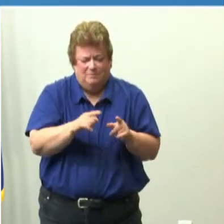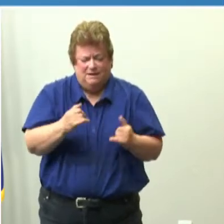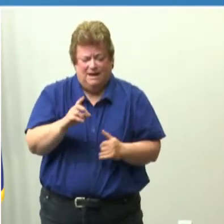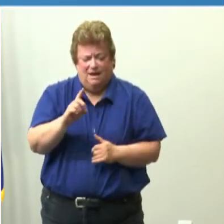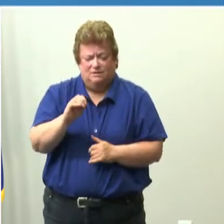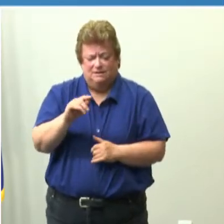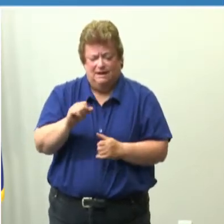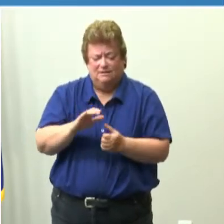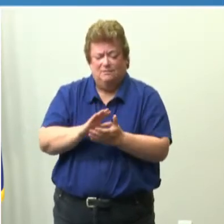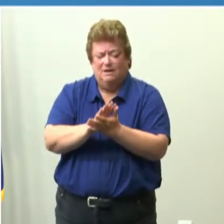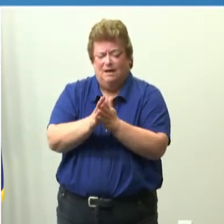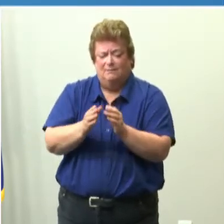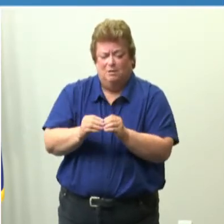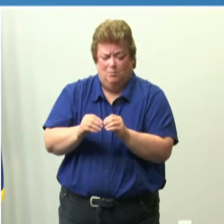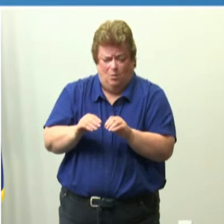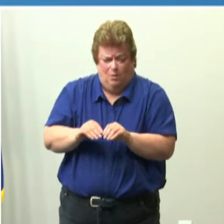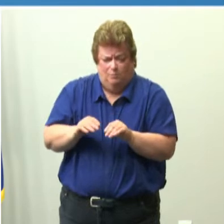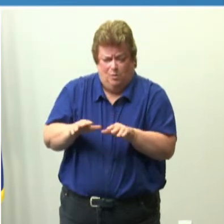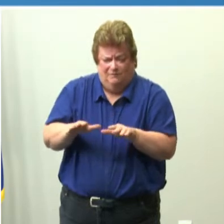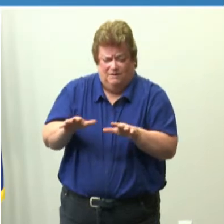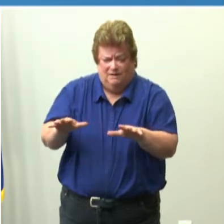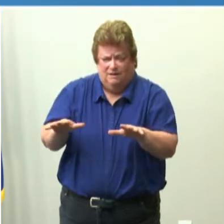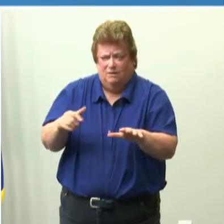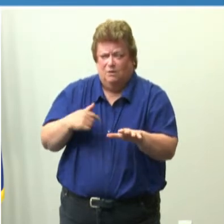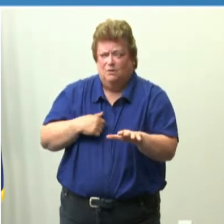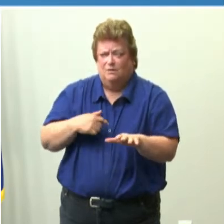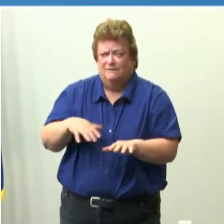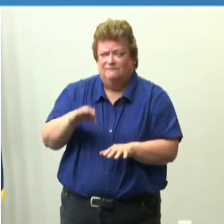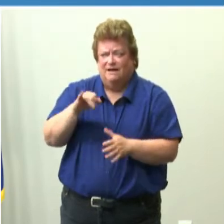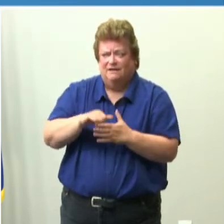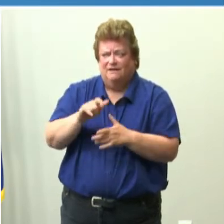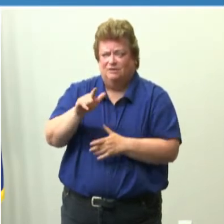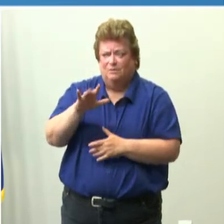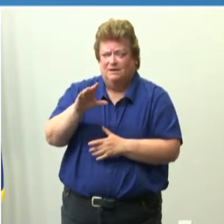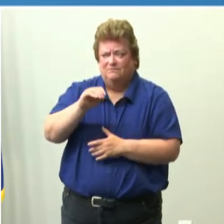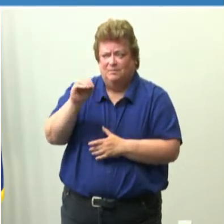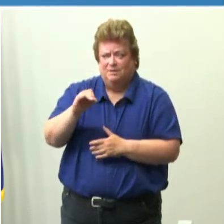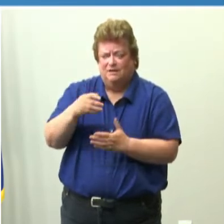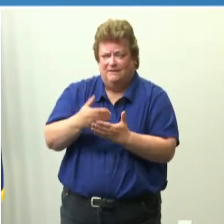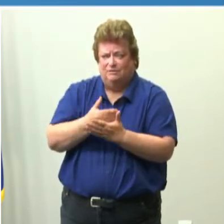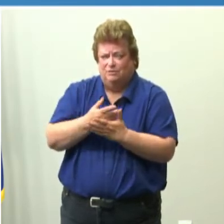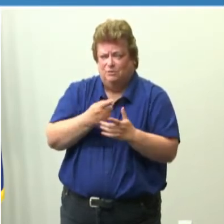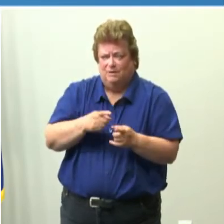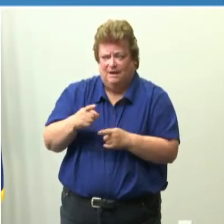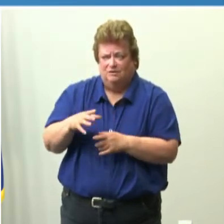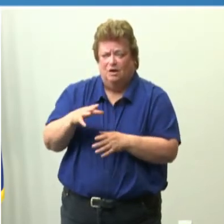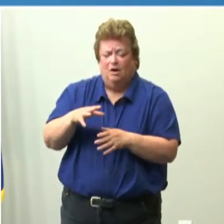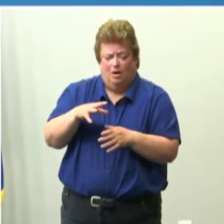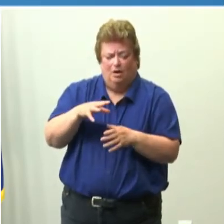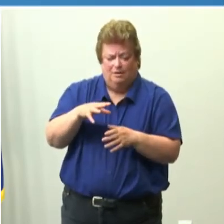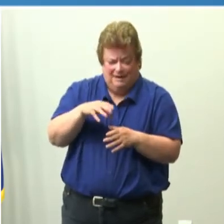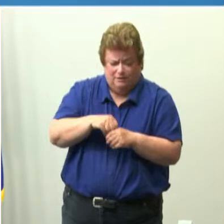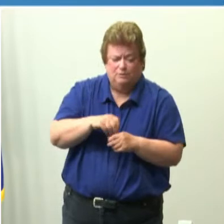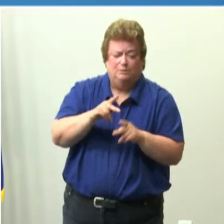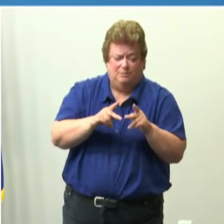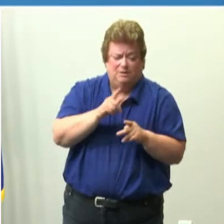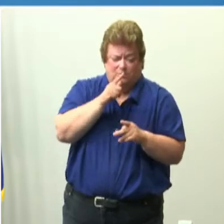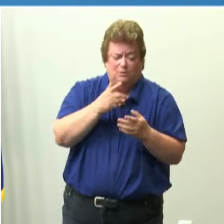be more prevalent, we are finding that about 25% of our new cases are in those who are fully